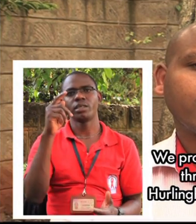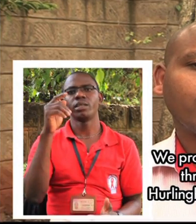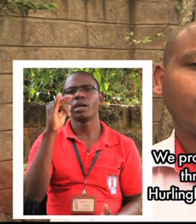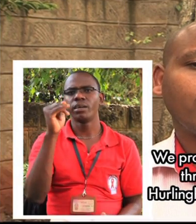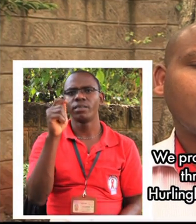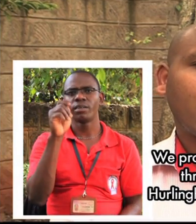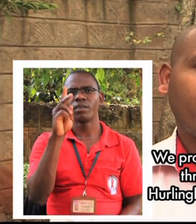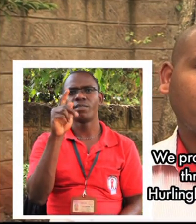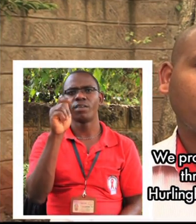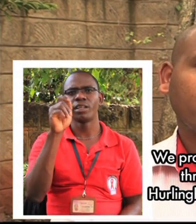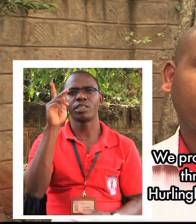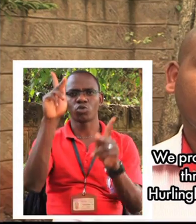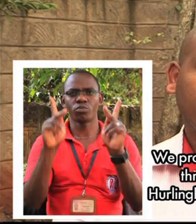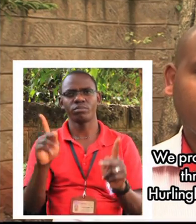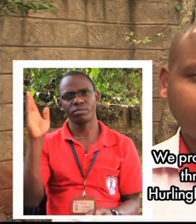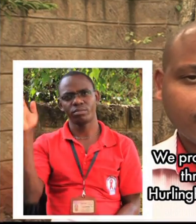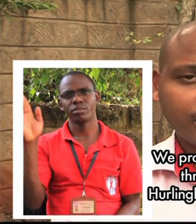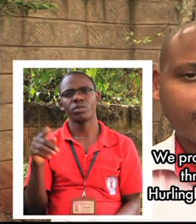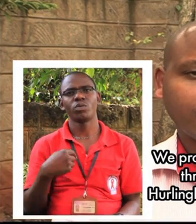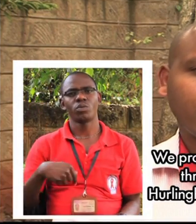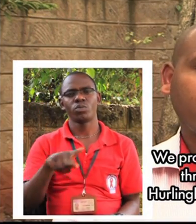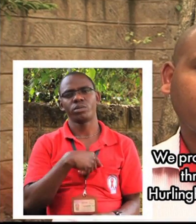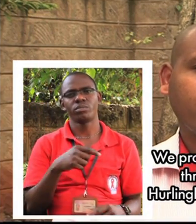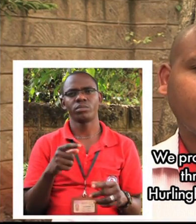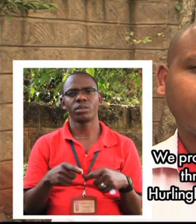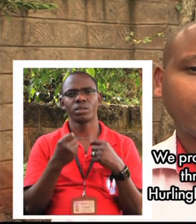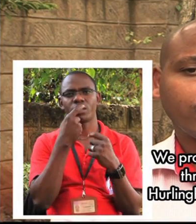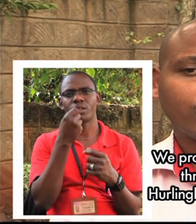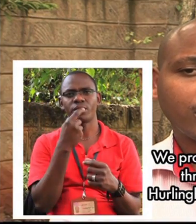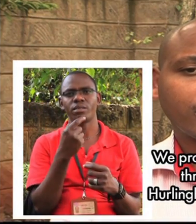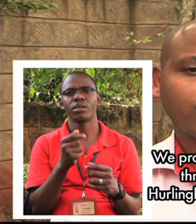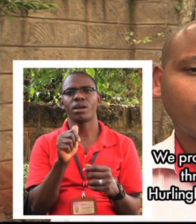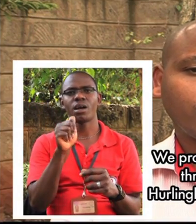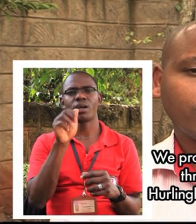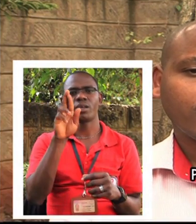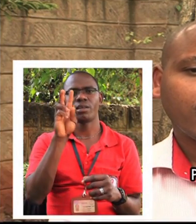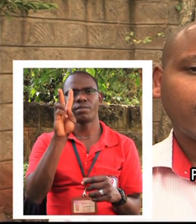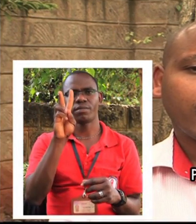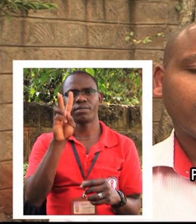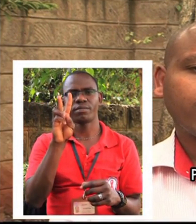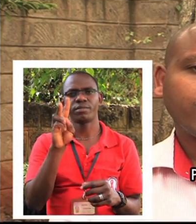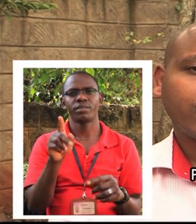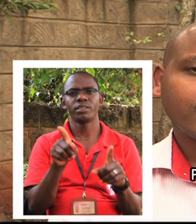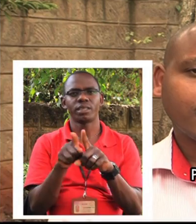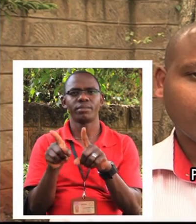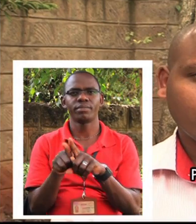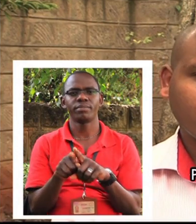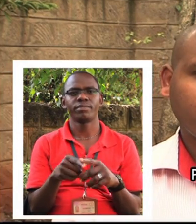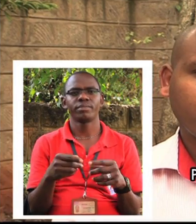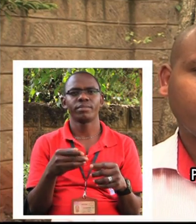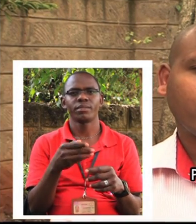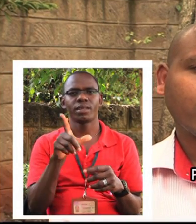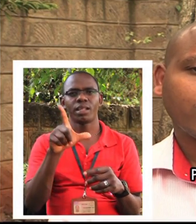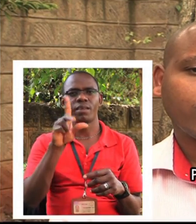services through our 2 HIV care clinics, that is in Hurlingham and Tivoli in Kisumu. These services